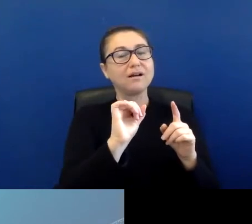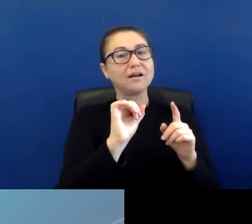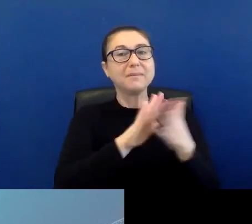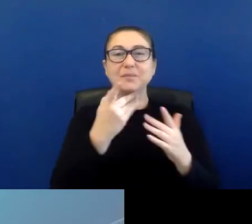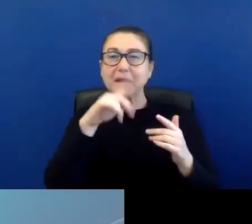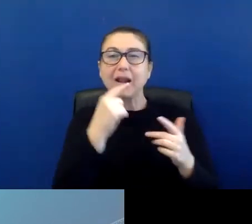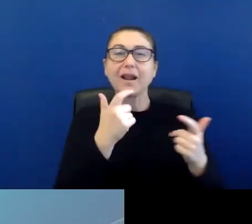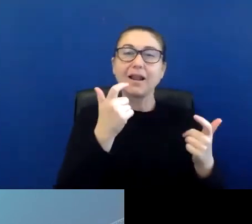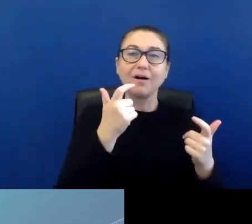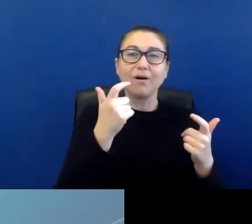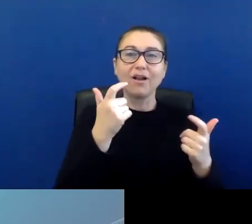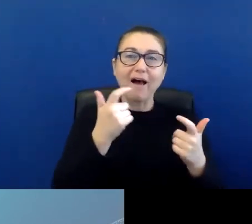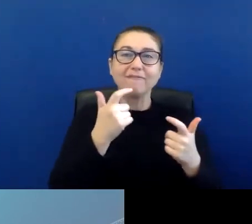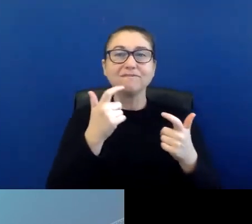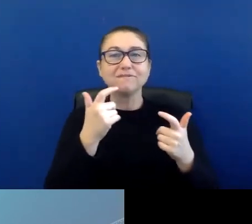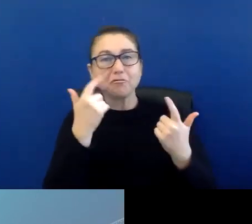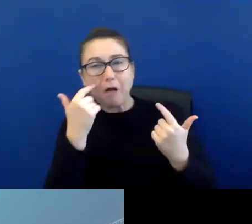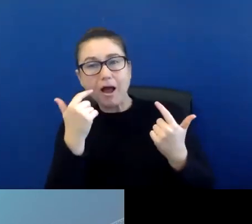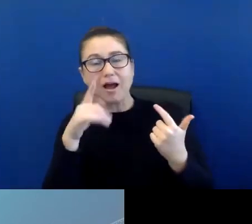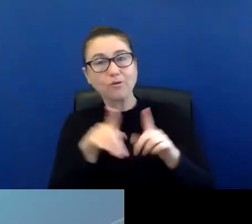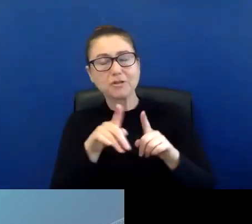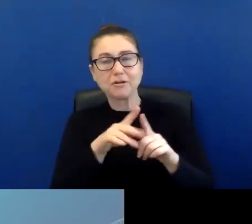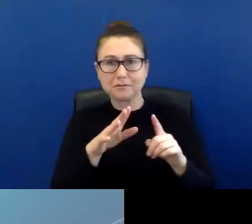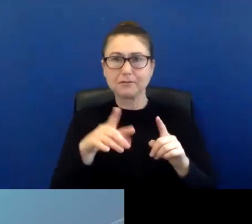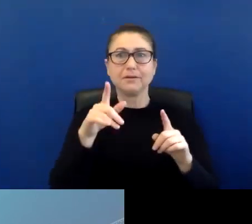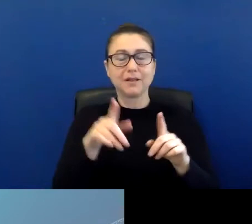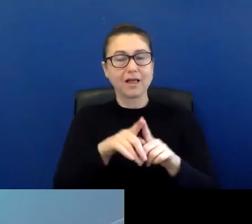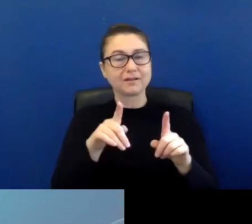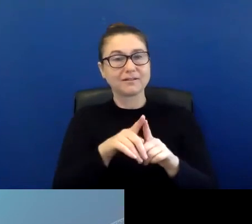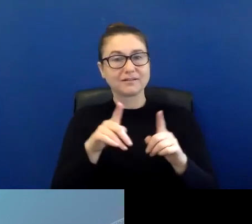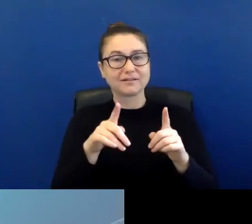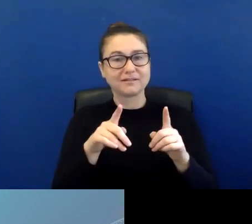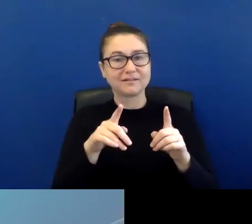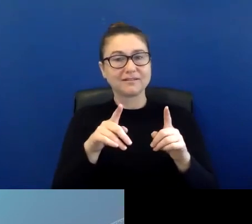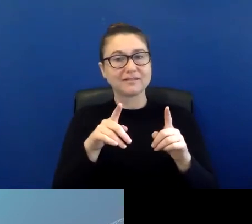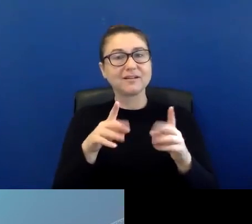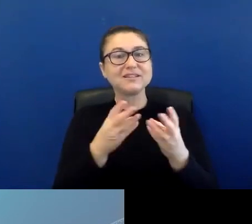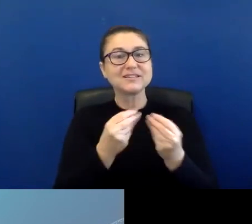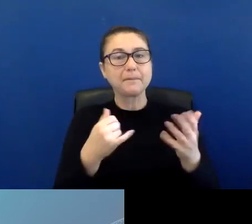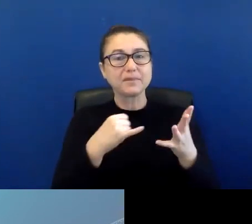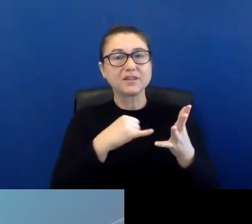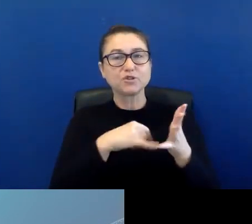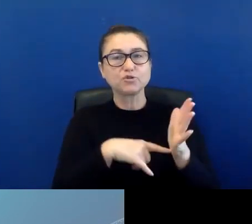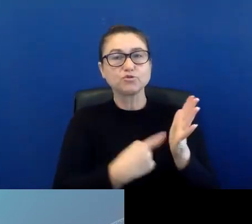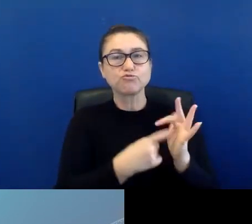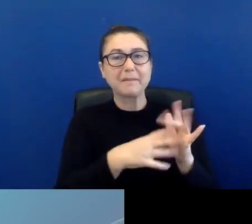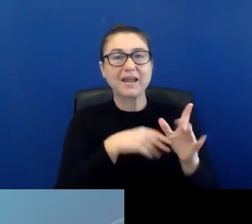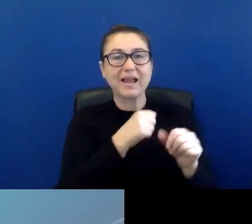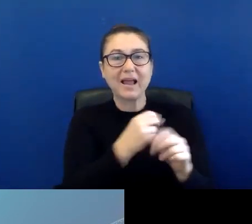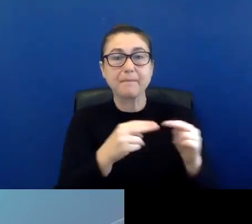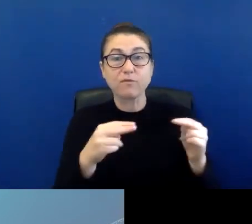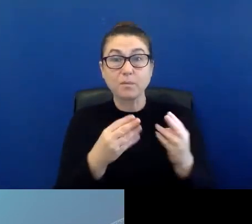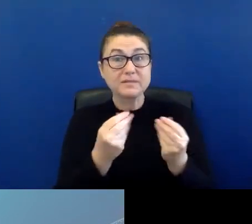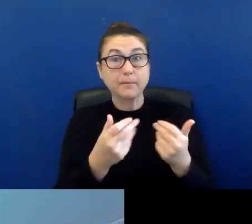cry and kind of the ironies where you have something that, like on some of the streaming platforms, as you say, where there is some good